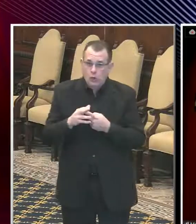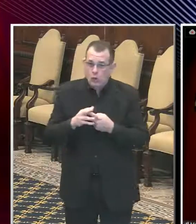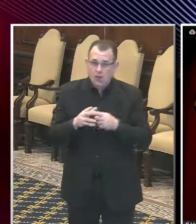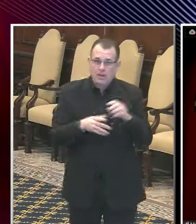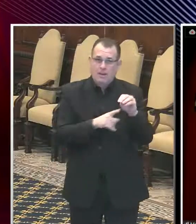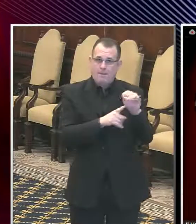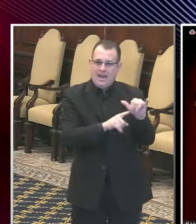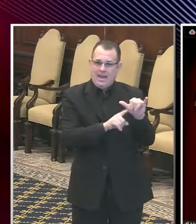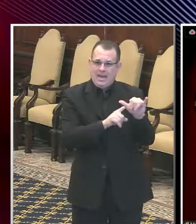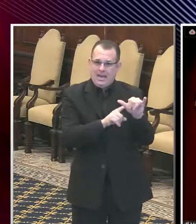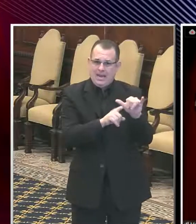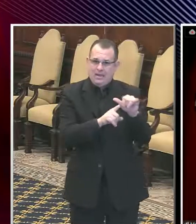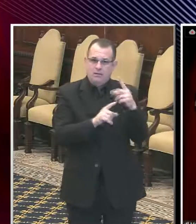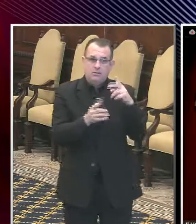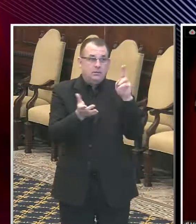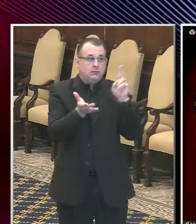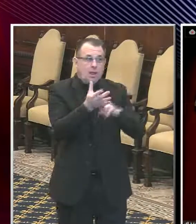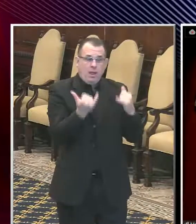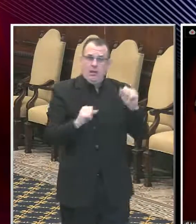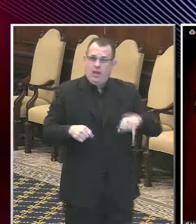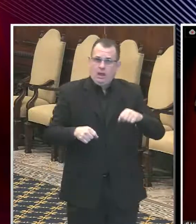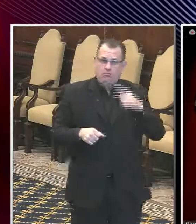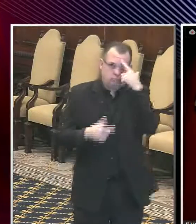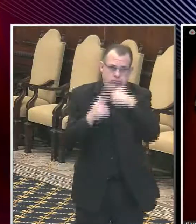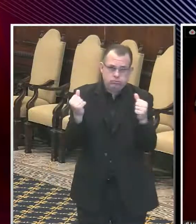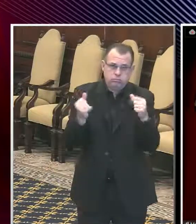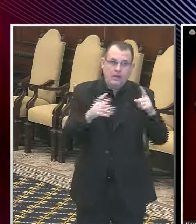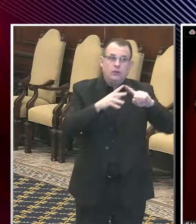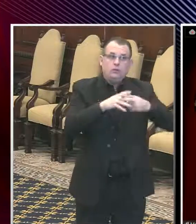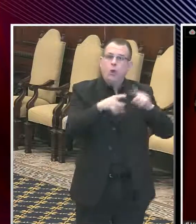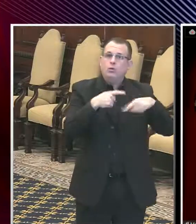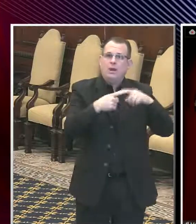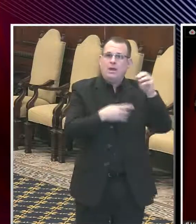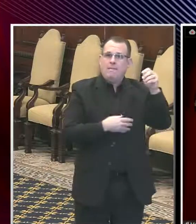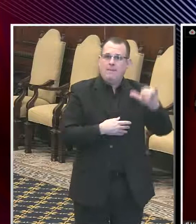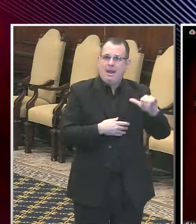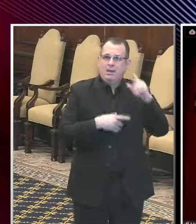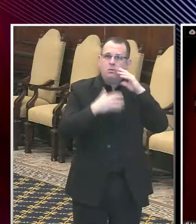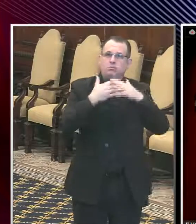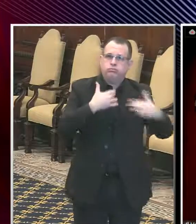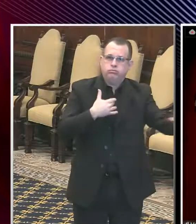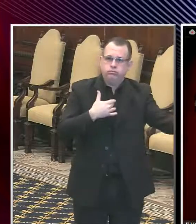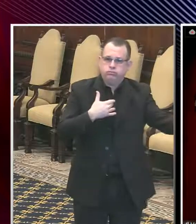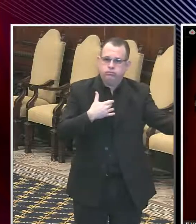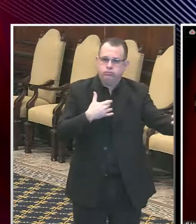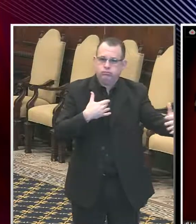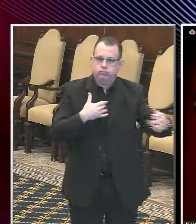food@libertyresources.org. A program representative will call back to discuss the contact-free